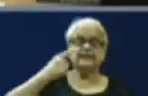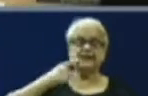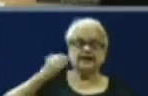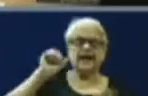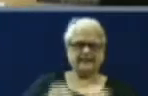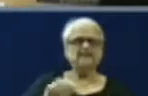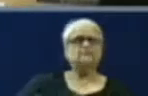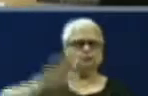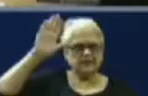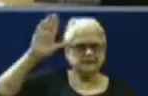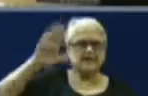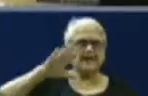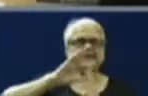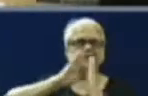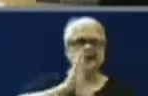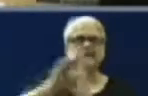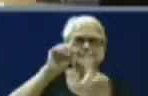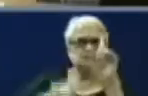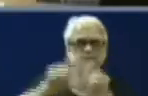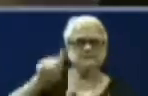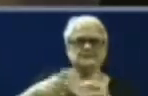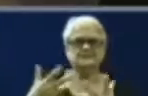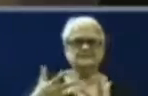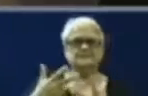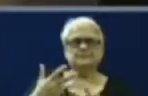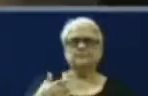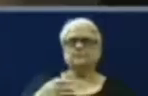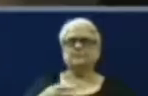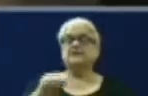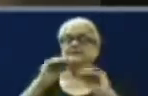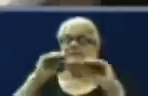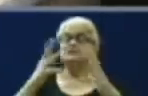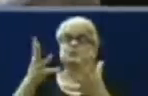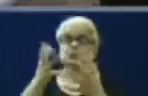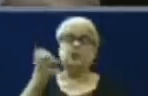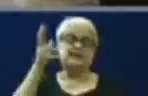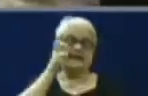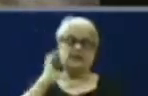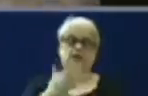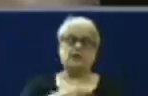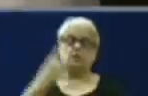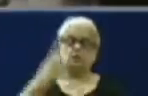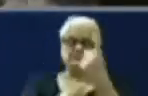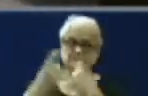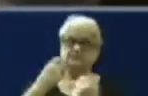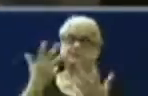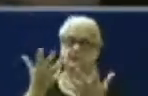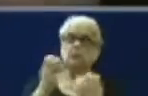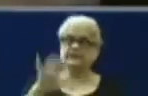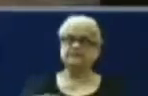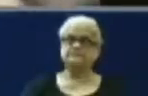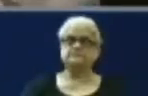they love all the feedback you give to them. We do have great teachers here. The rigor is extremely